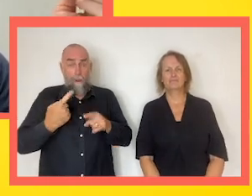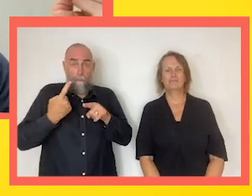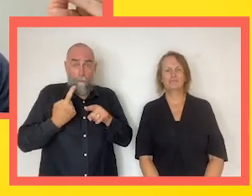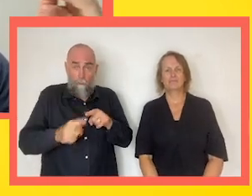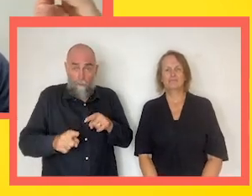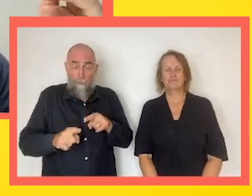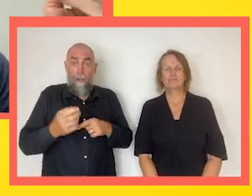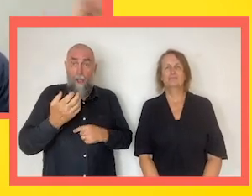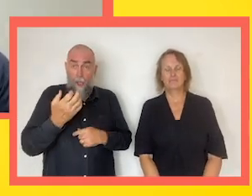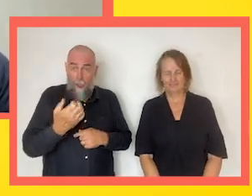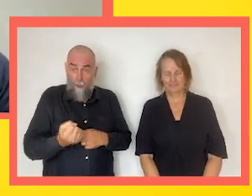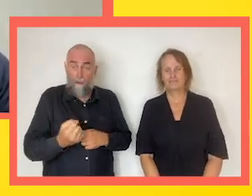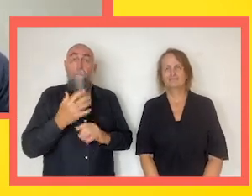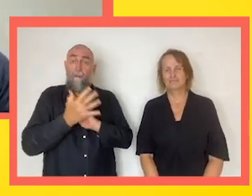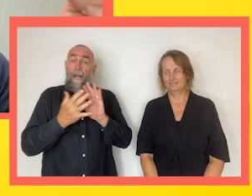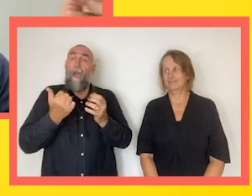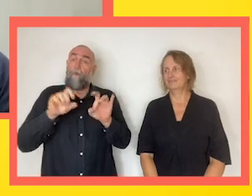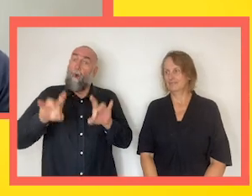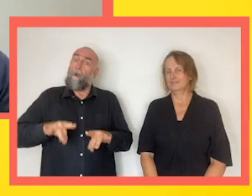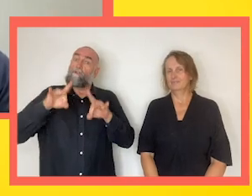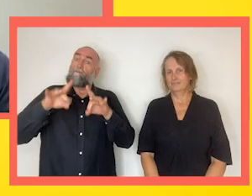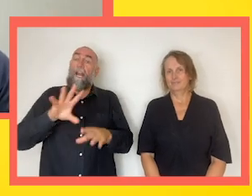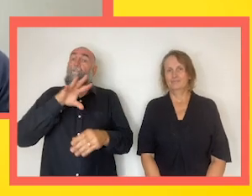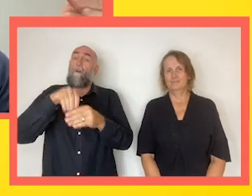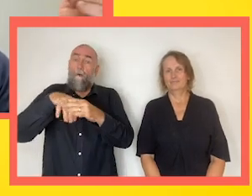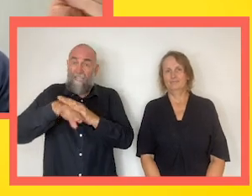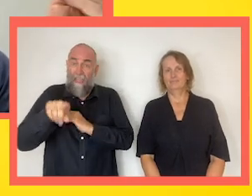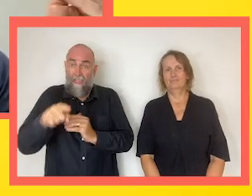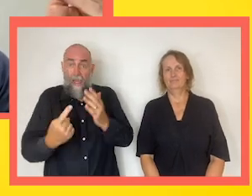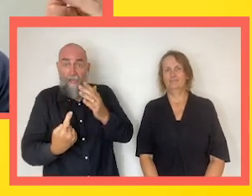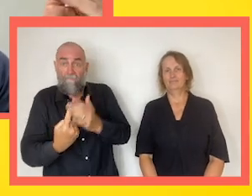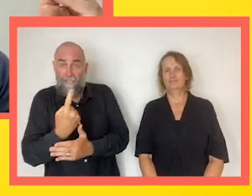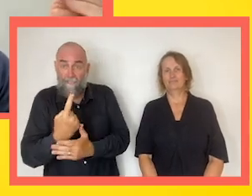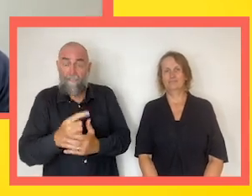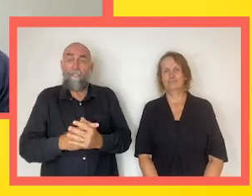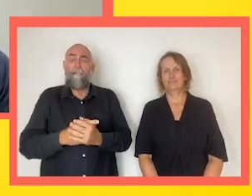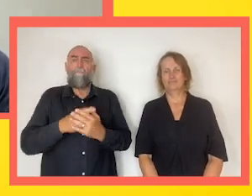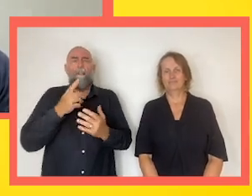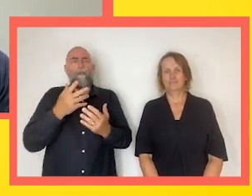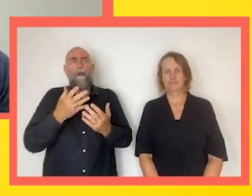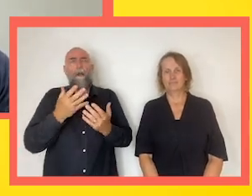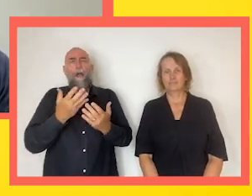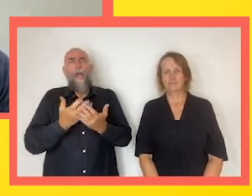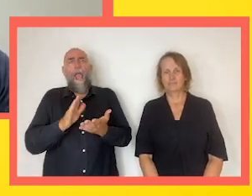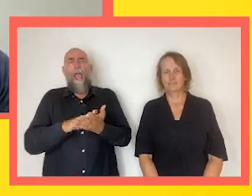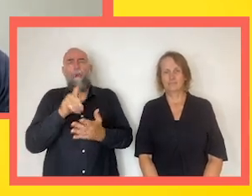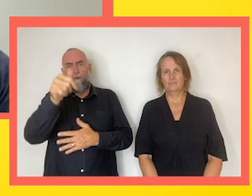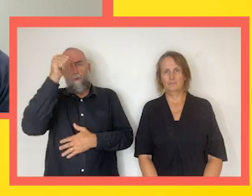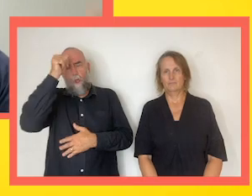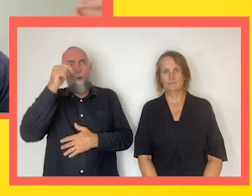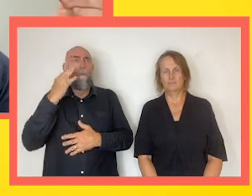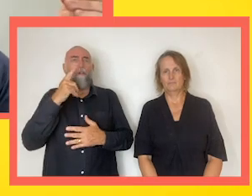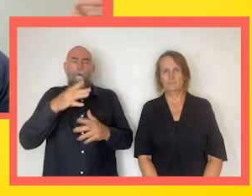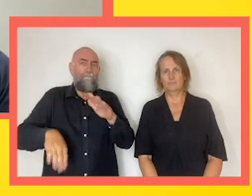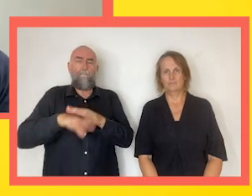that there will be an Australian boat in that event. How long do you know that you are completely